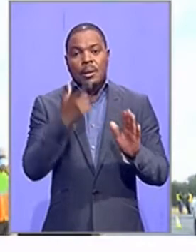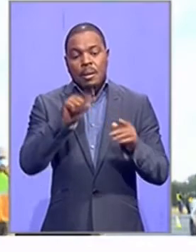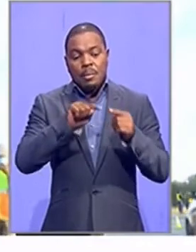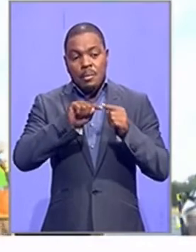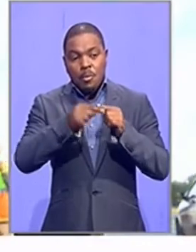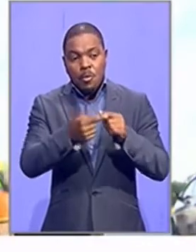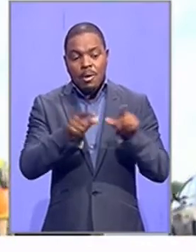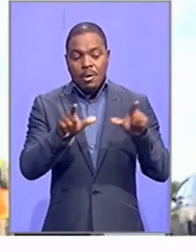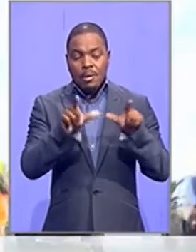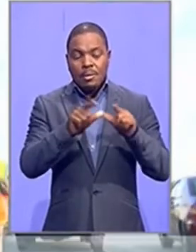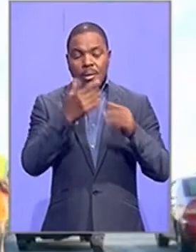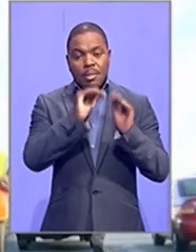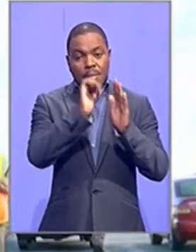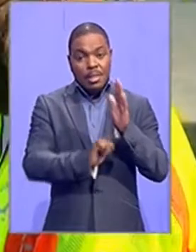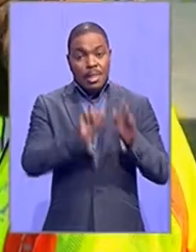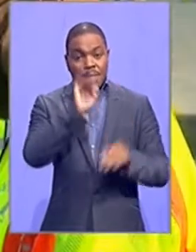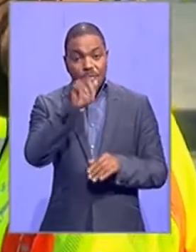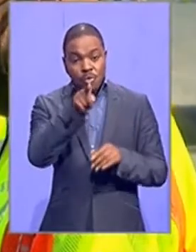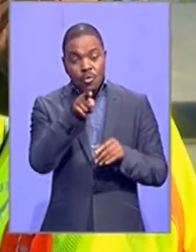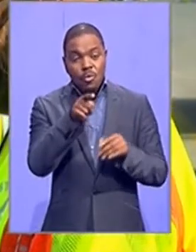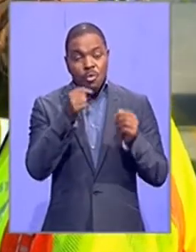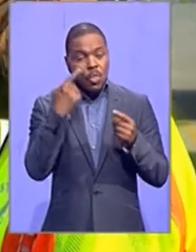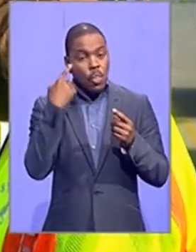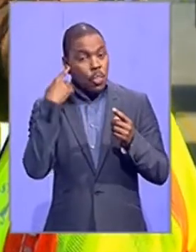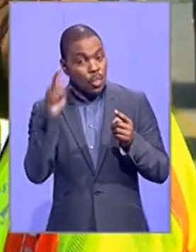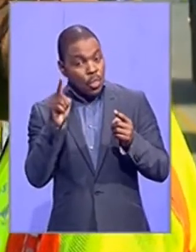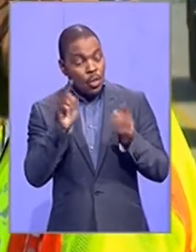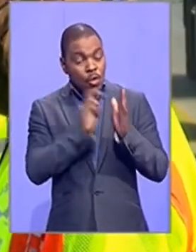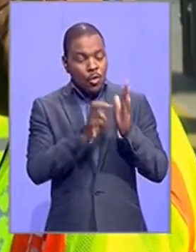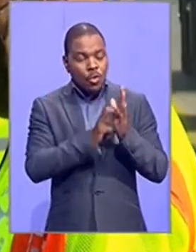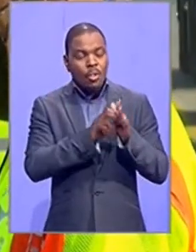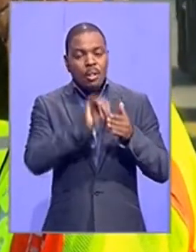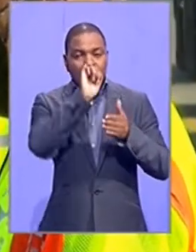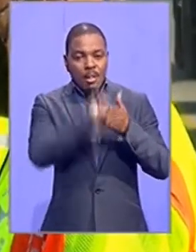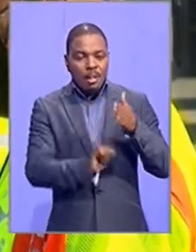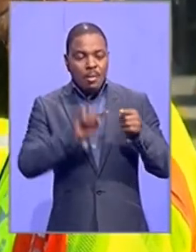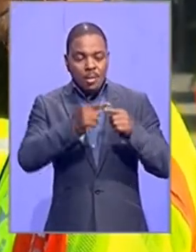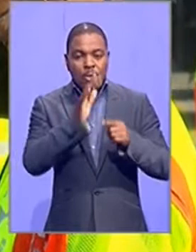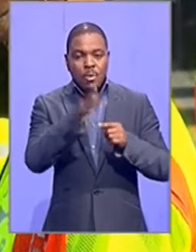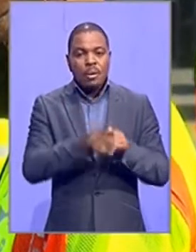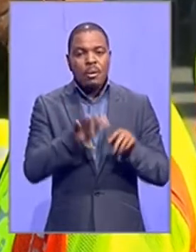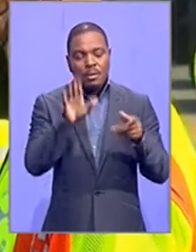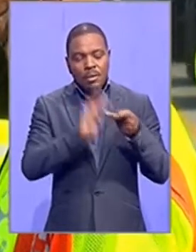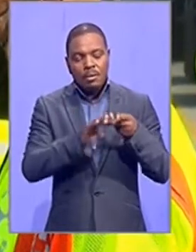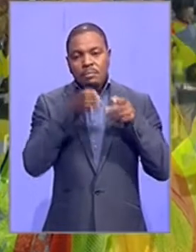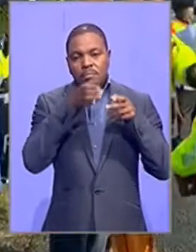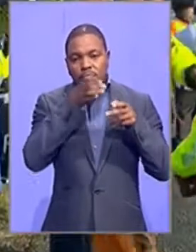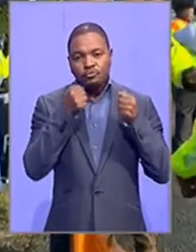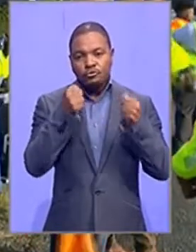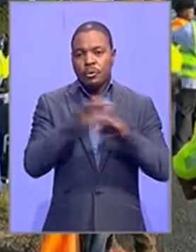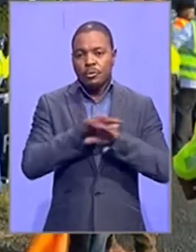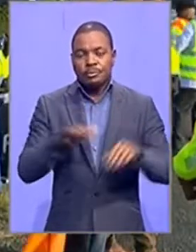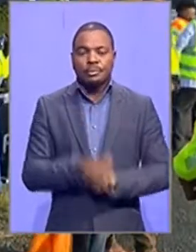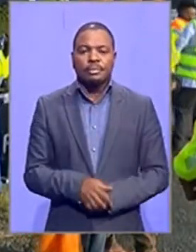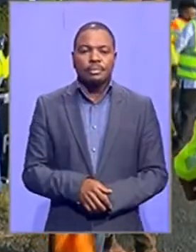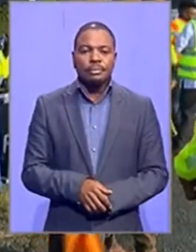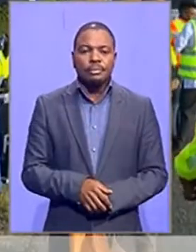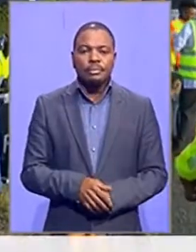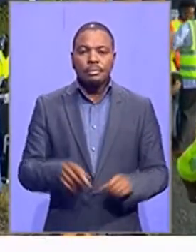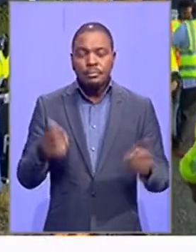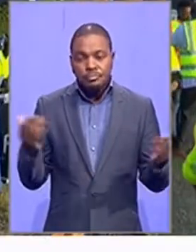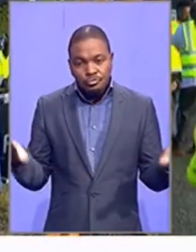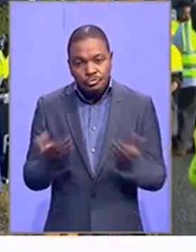tsa bona fa ba sa obamele melao ya tsela. Bakgweetsi ba tsibosiwa go se kgweetse ba itshietse. Re encourage gore